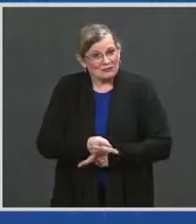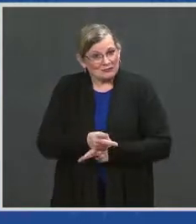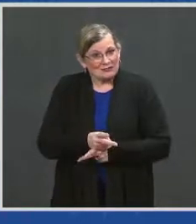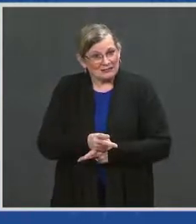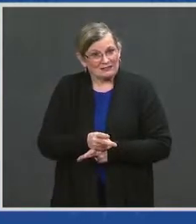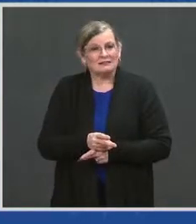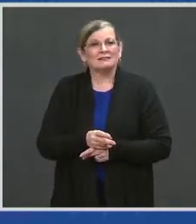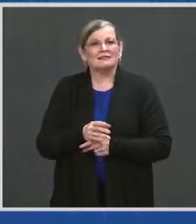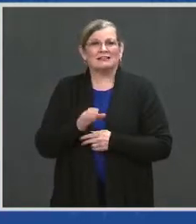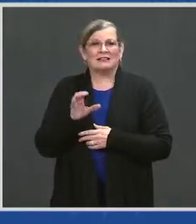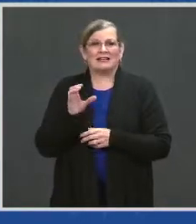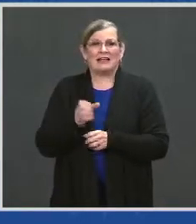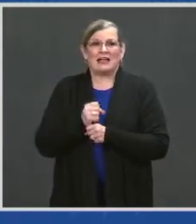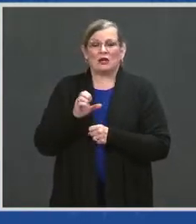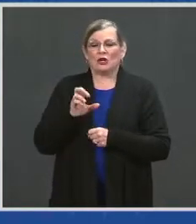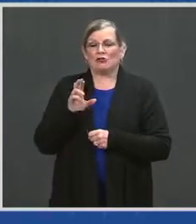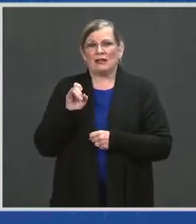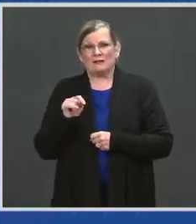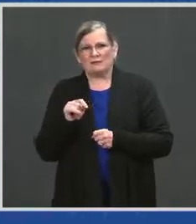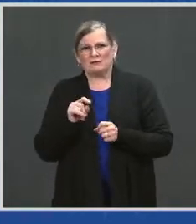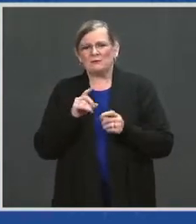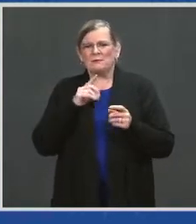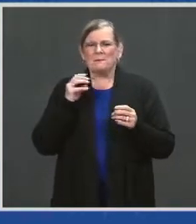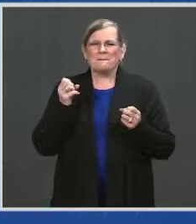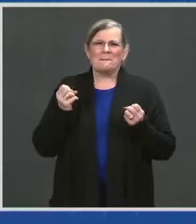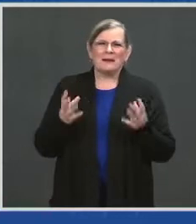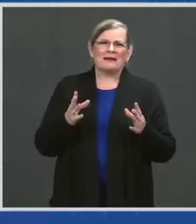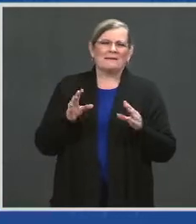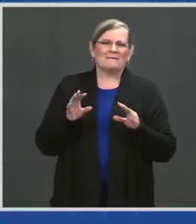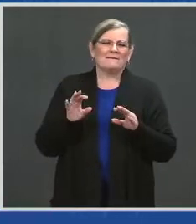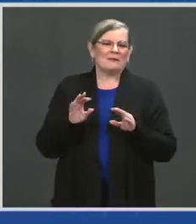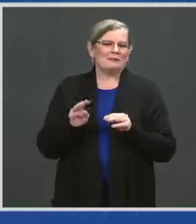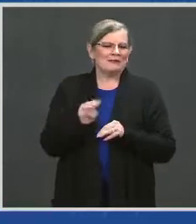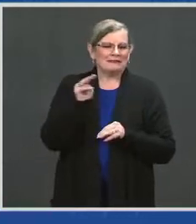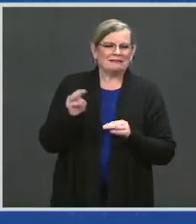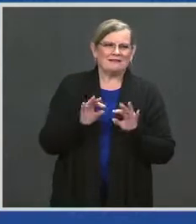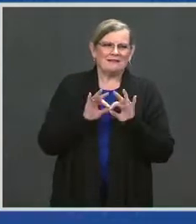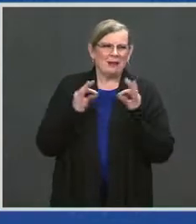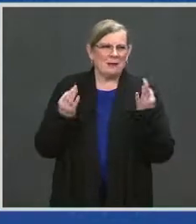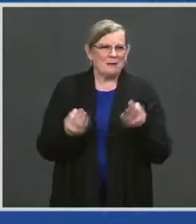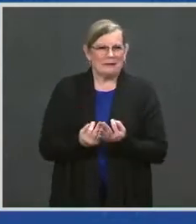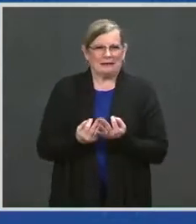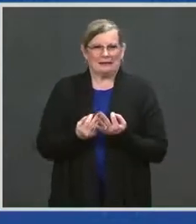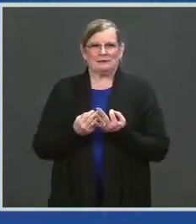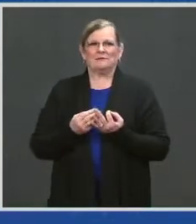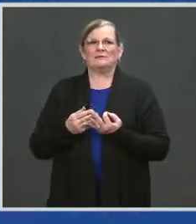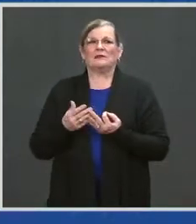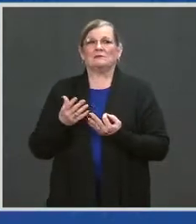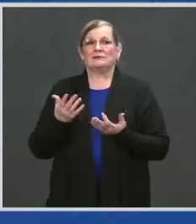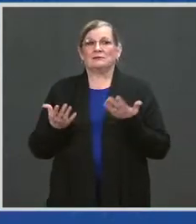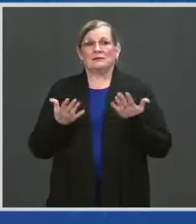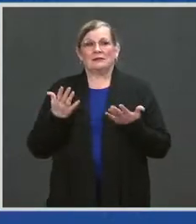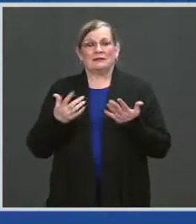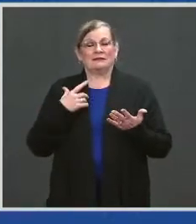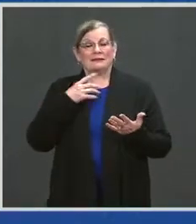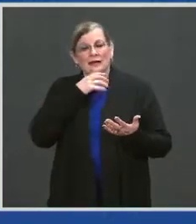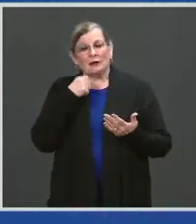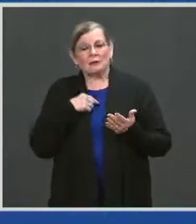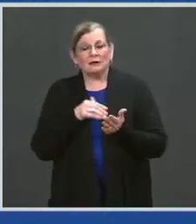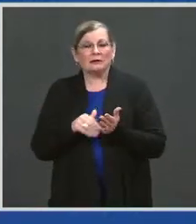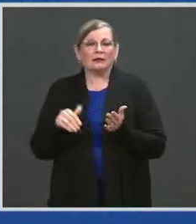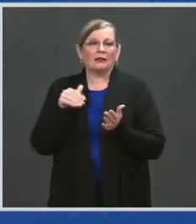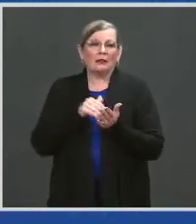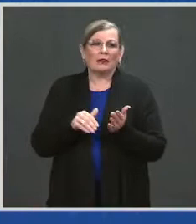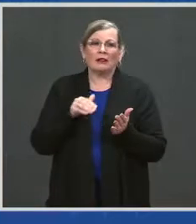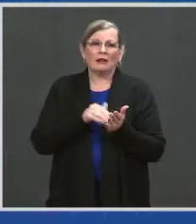children. There's nothing, I know you're tired of hearing me say this, but I mean, there's nothing the American people cannot do if